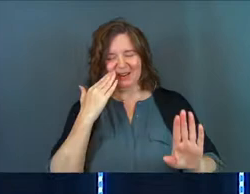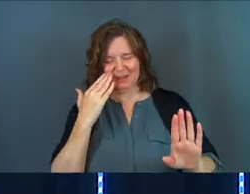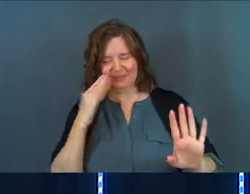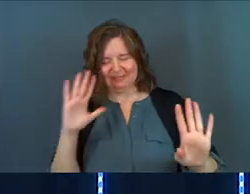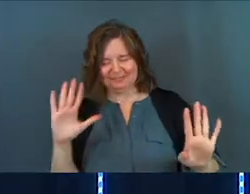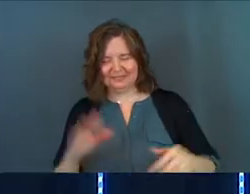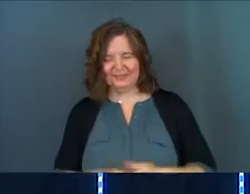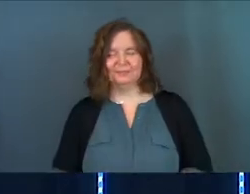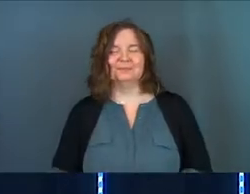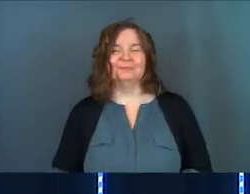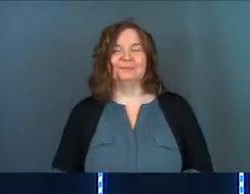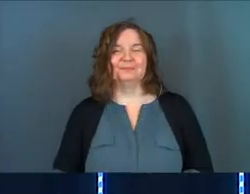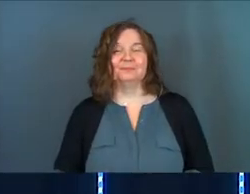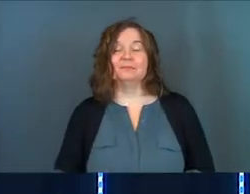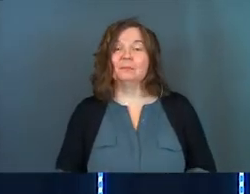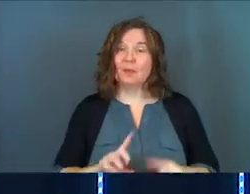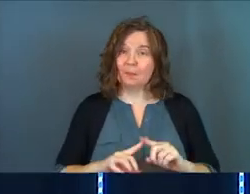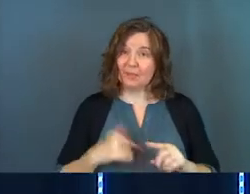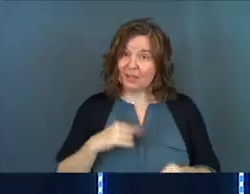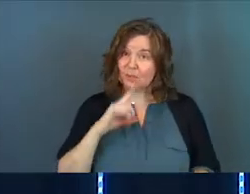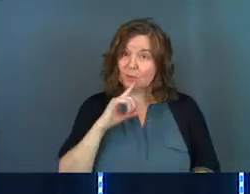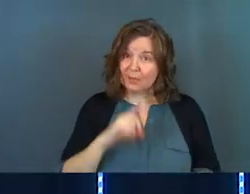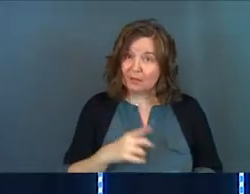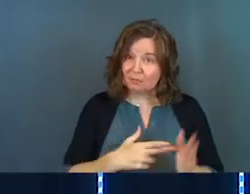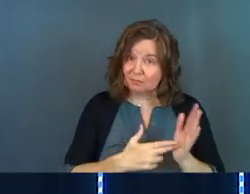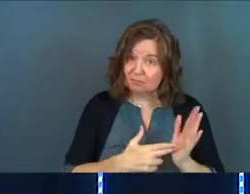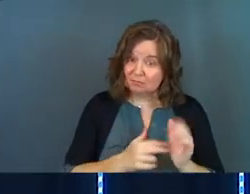know. But isn't that real?